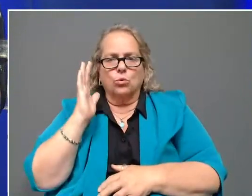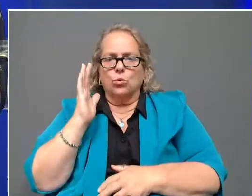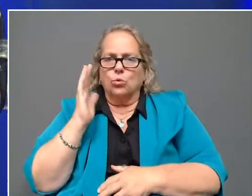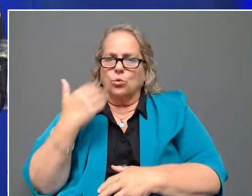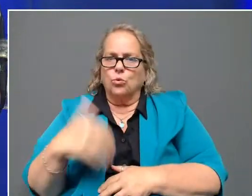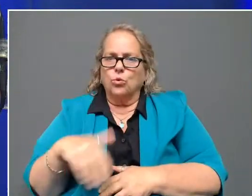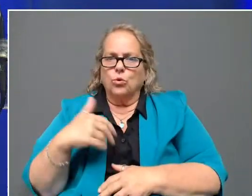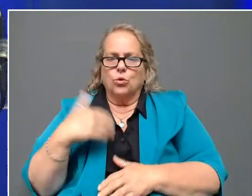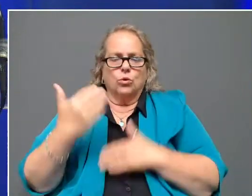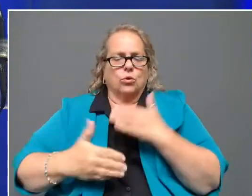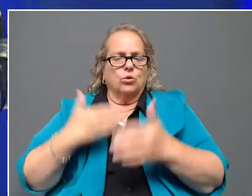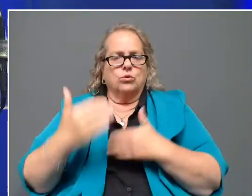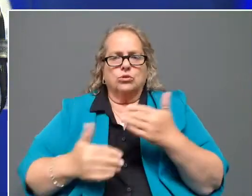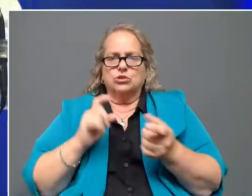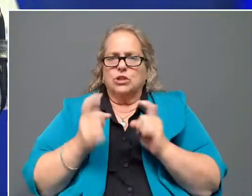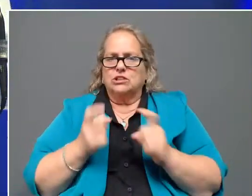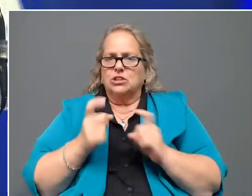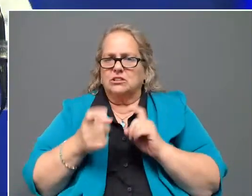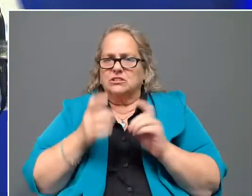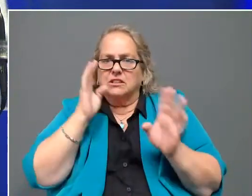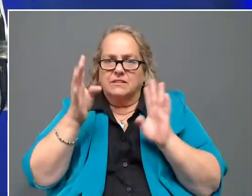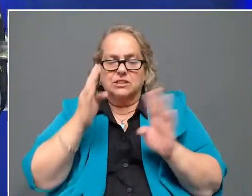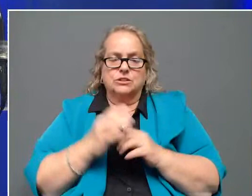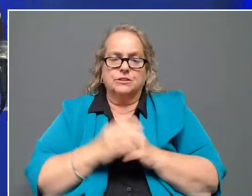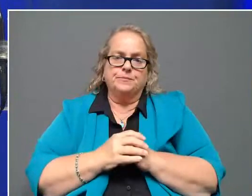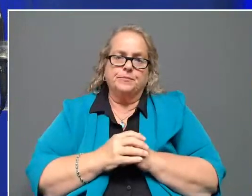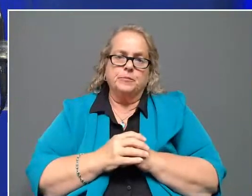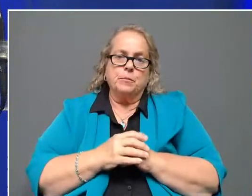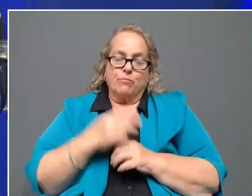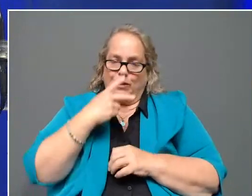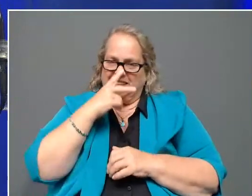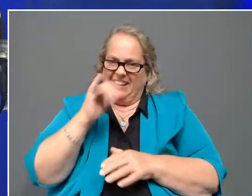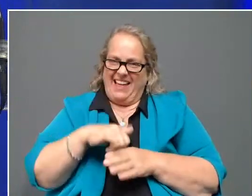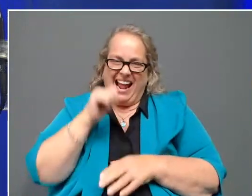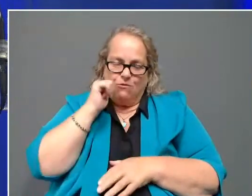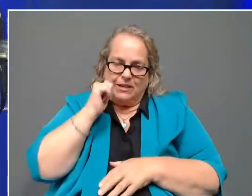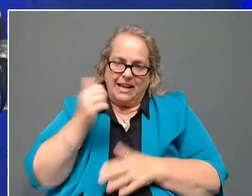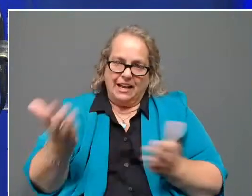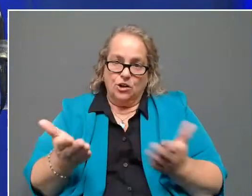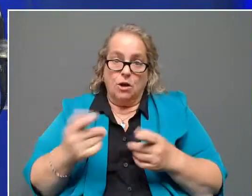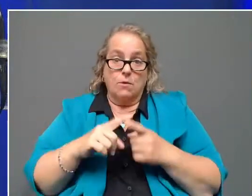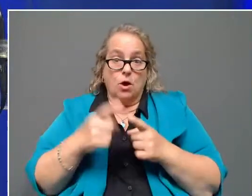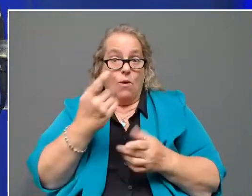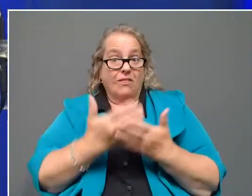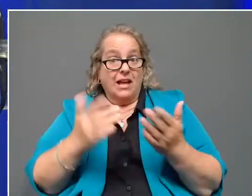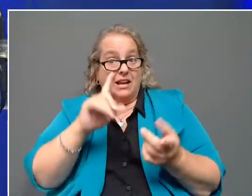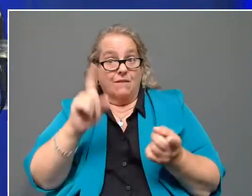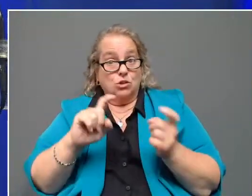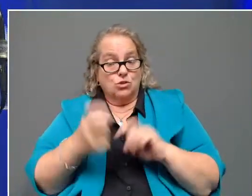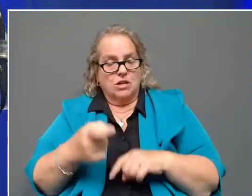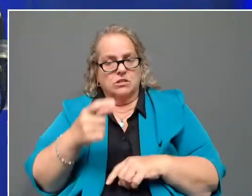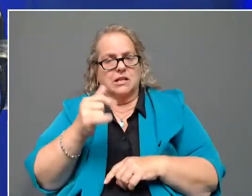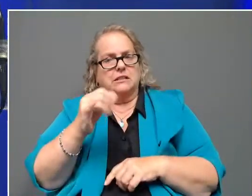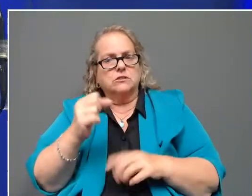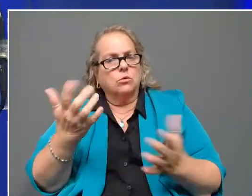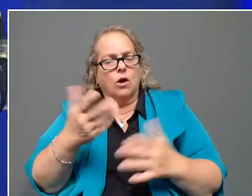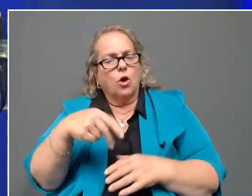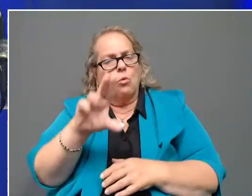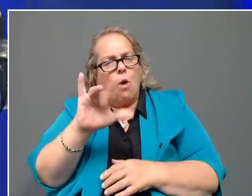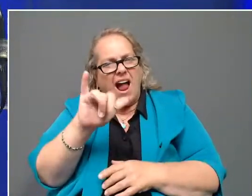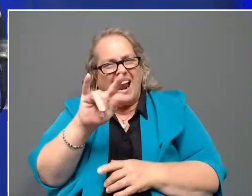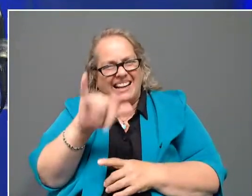that every day here. One thing that has never changed, however, is the quality of work that's being done here by thousands of